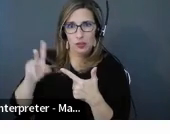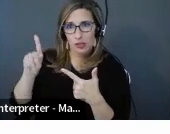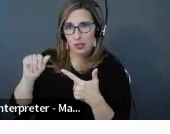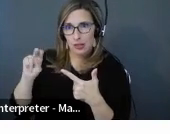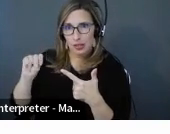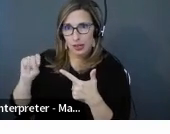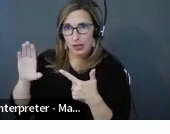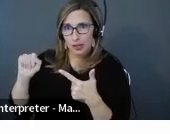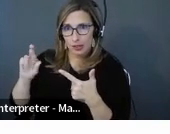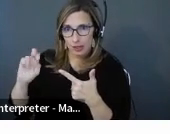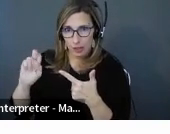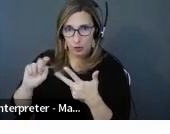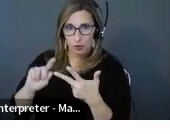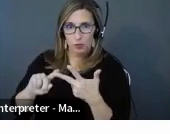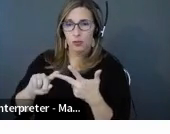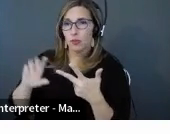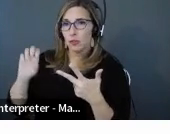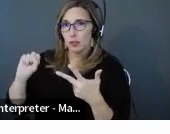STEPS,